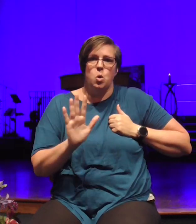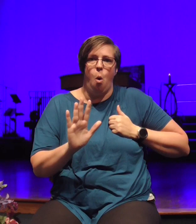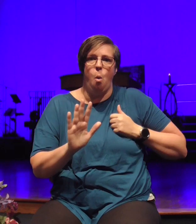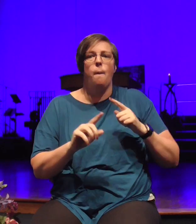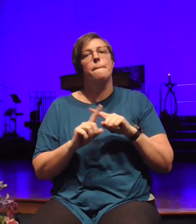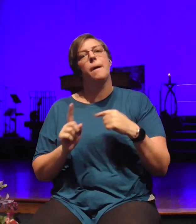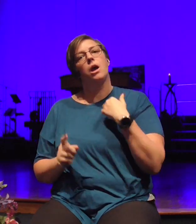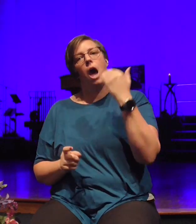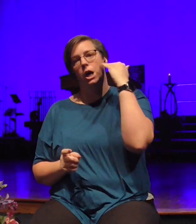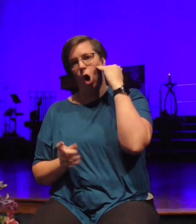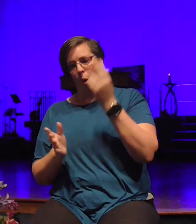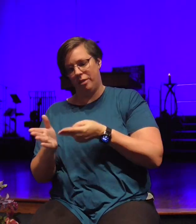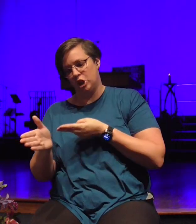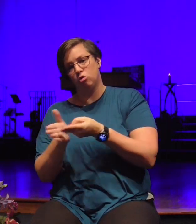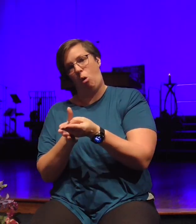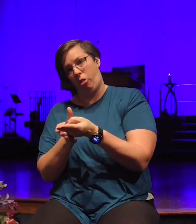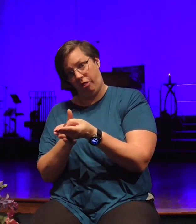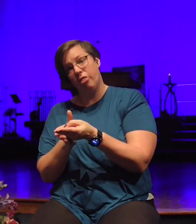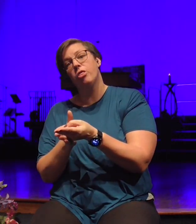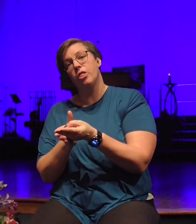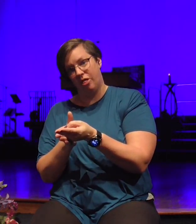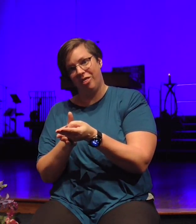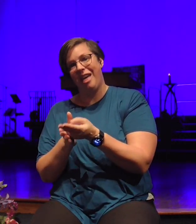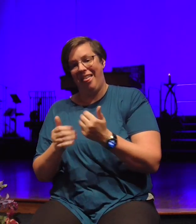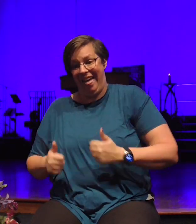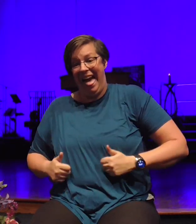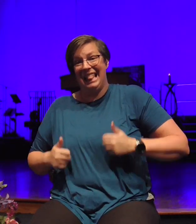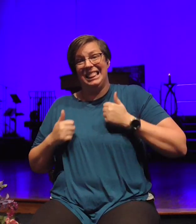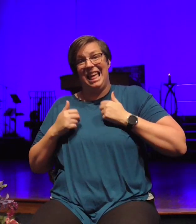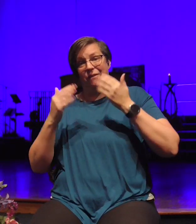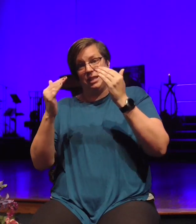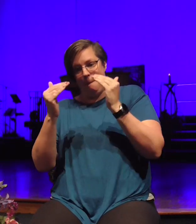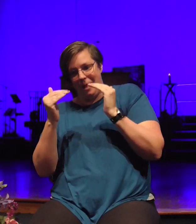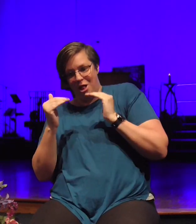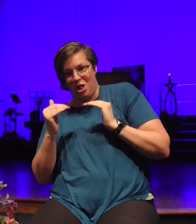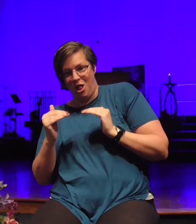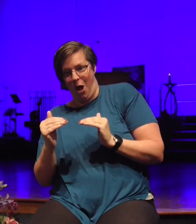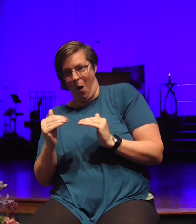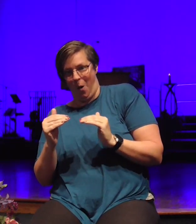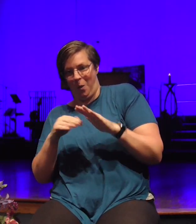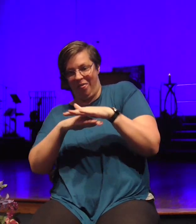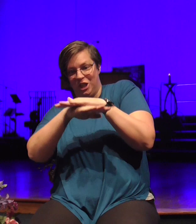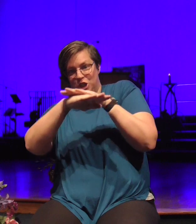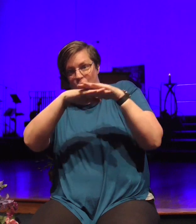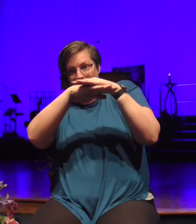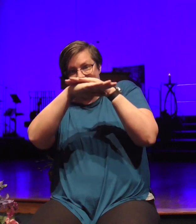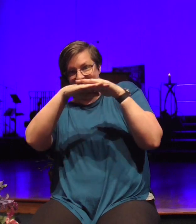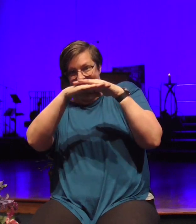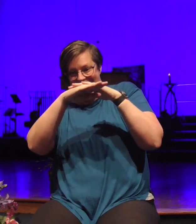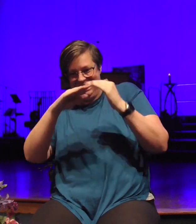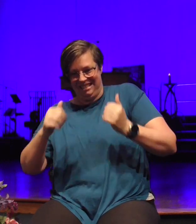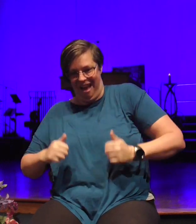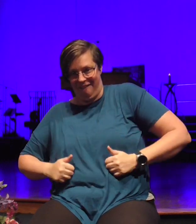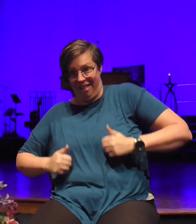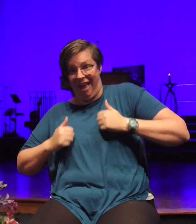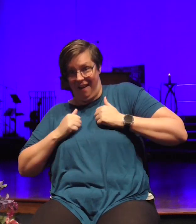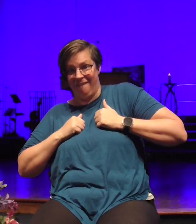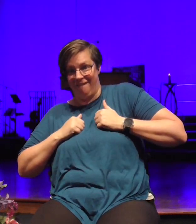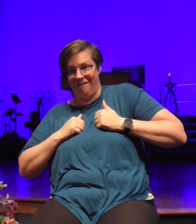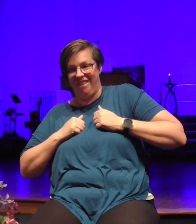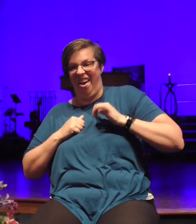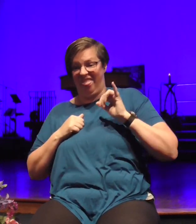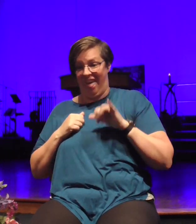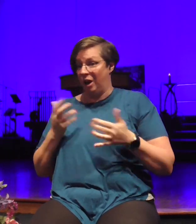the truth that lives below the surface of any condition, any life, anywhere, and that is that